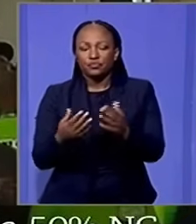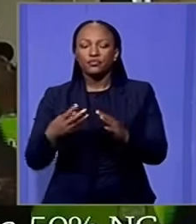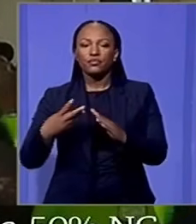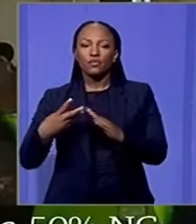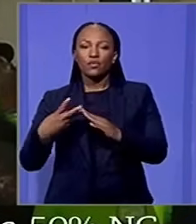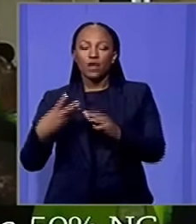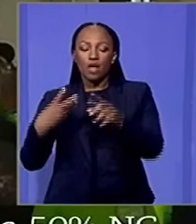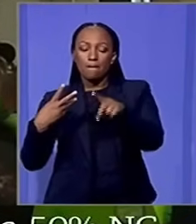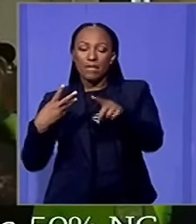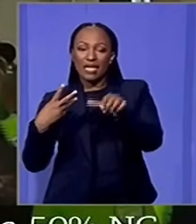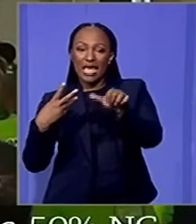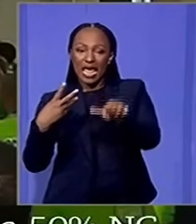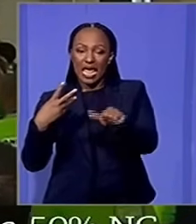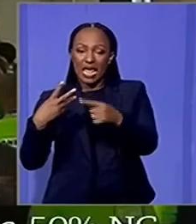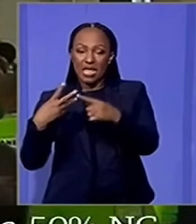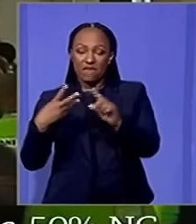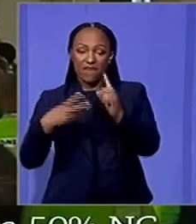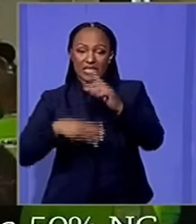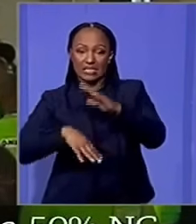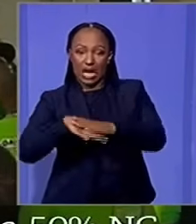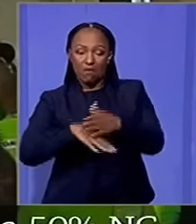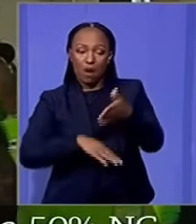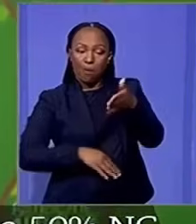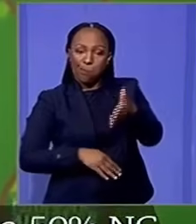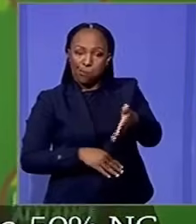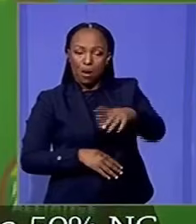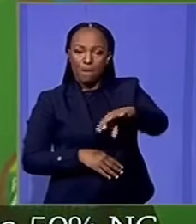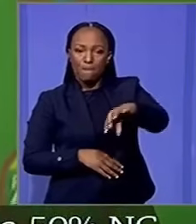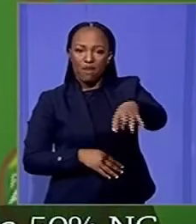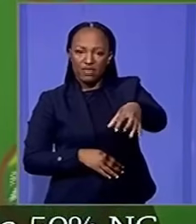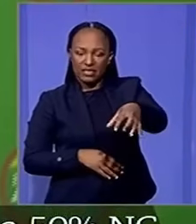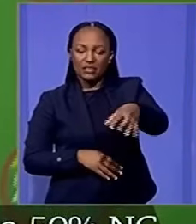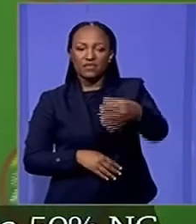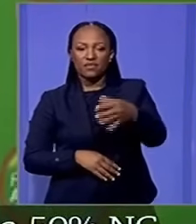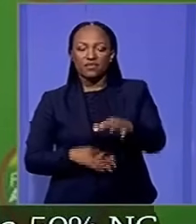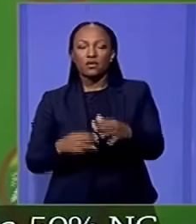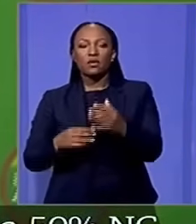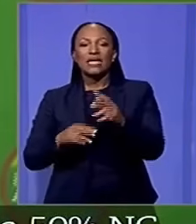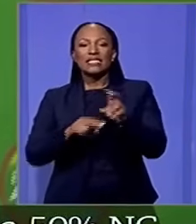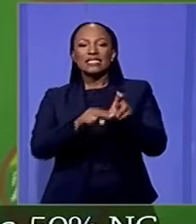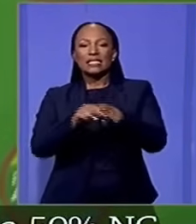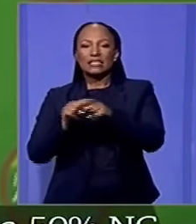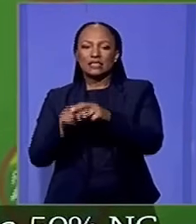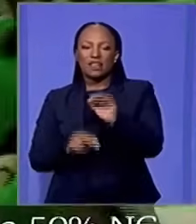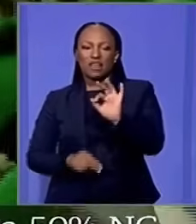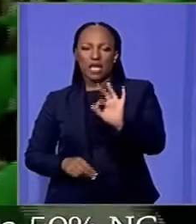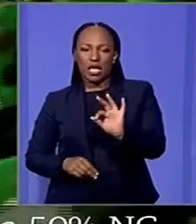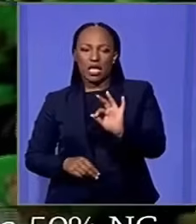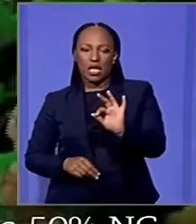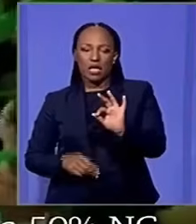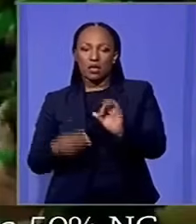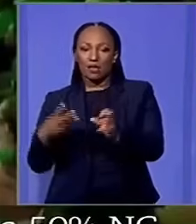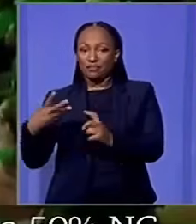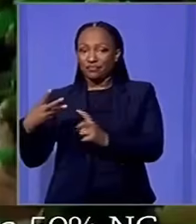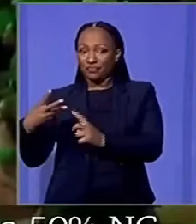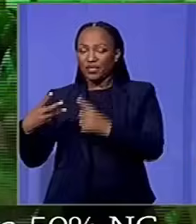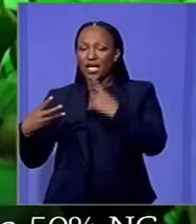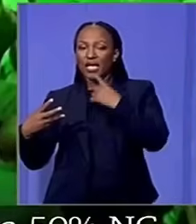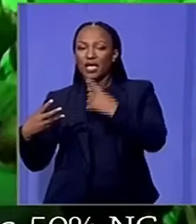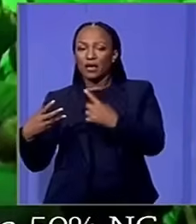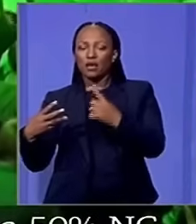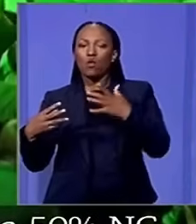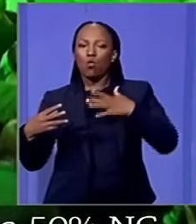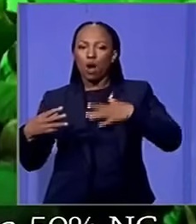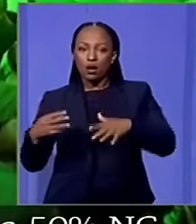Alliance ye o e leng la mathomo e tselela dikgetho ka provinseng ye e thupile ditulo tše 3 e re e ikemišeditše go redišana